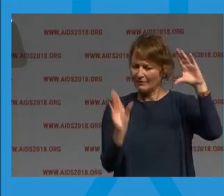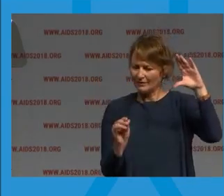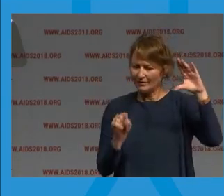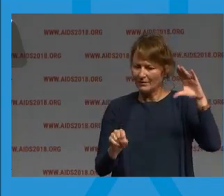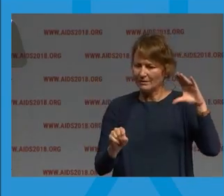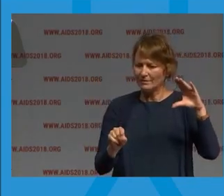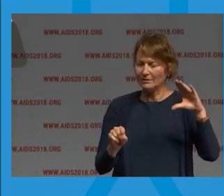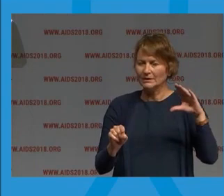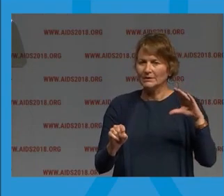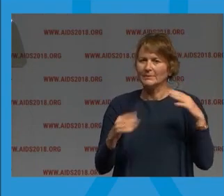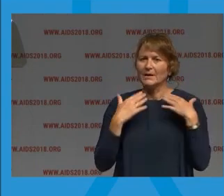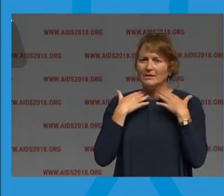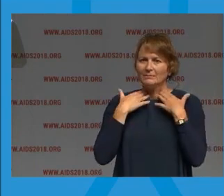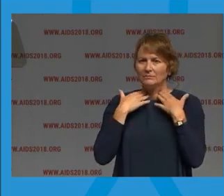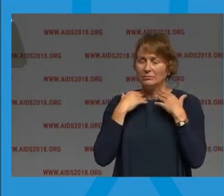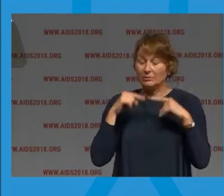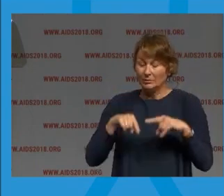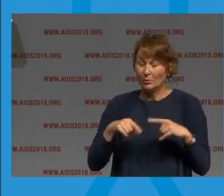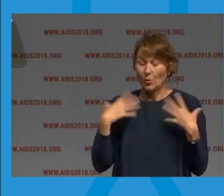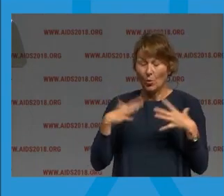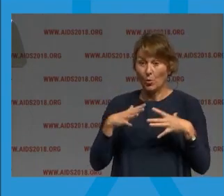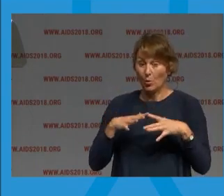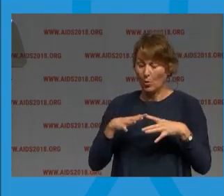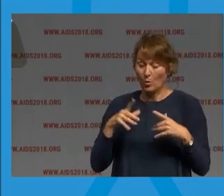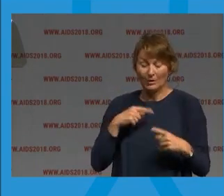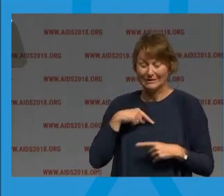brought to its knees by the AIDS epidemic.